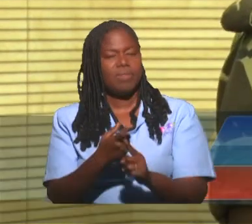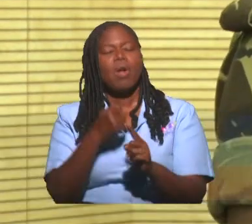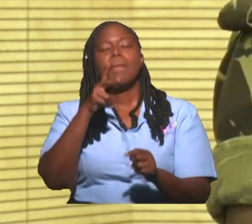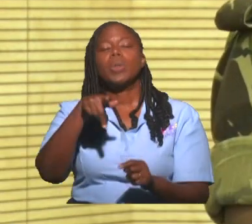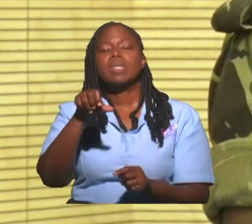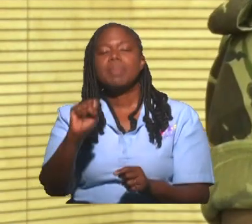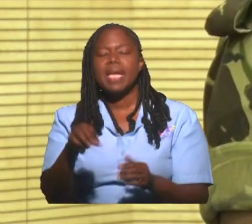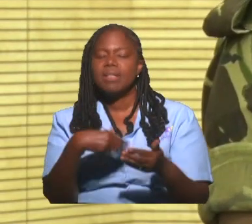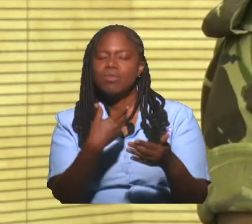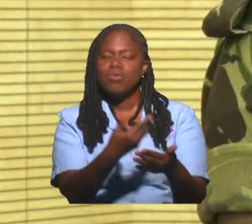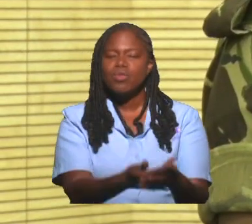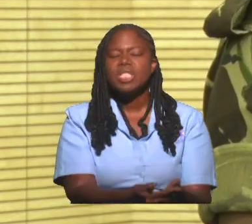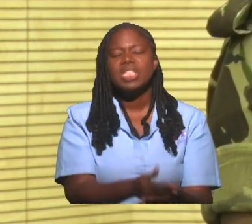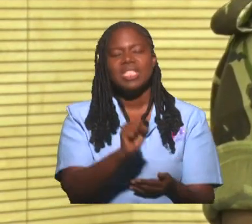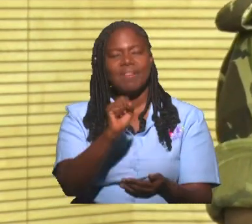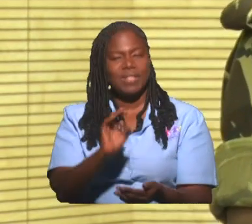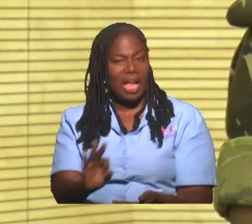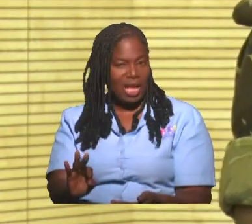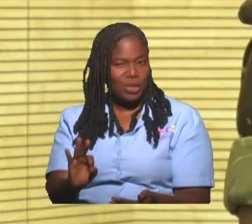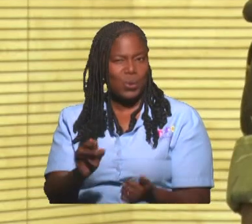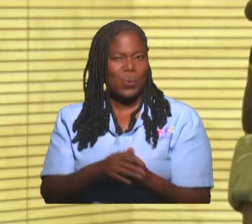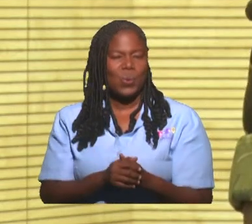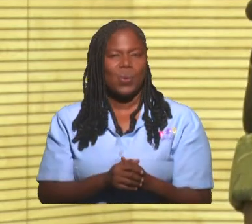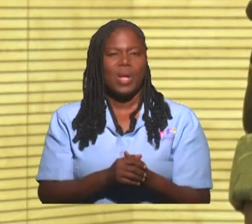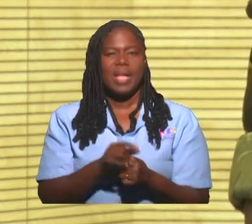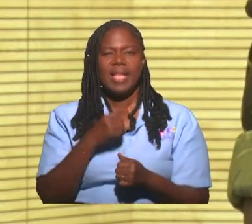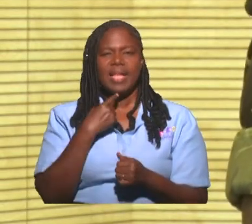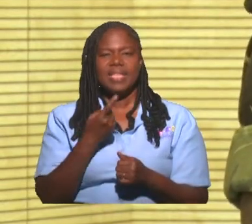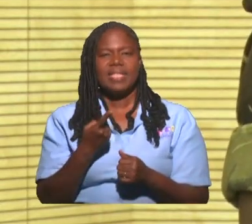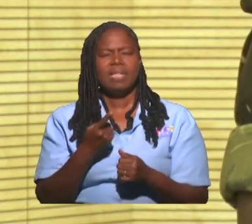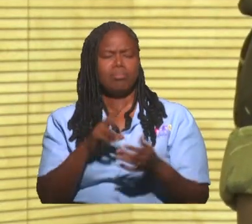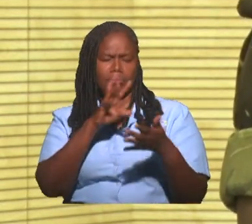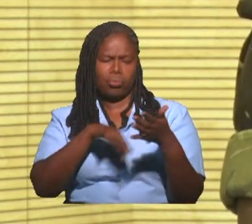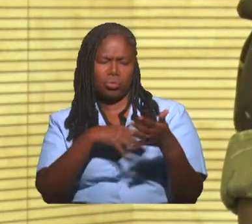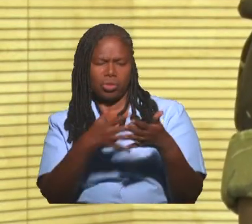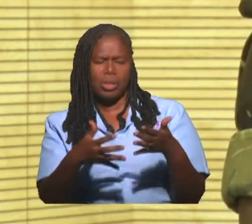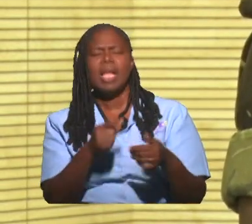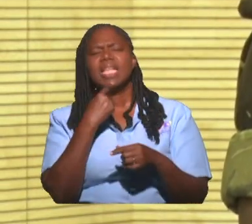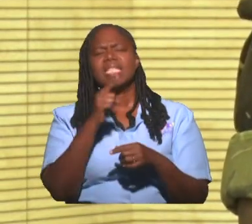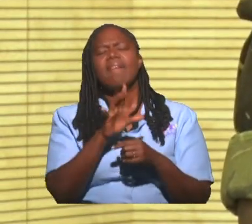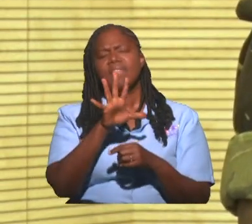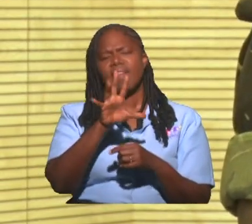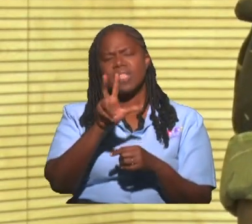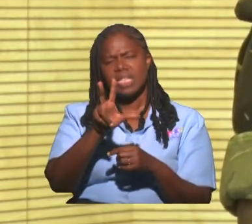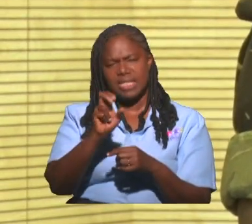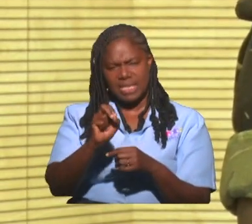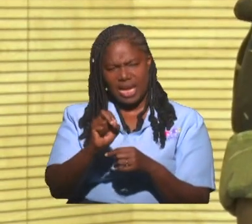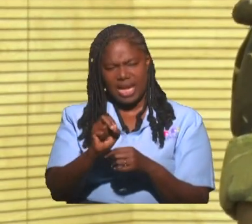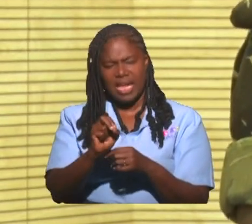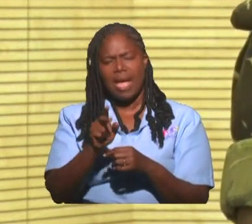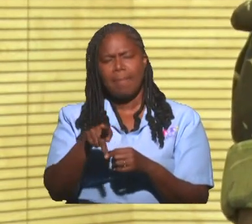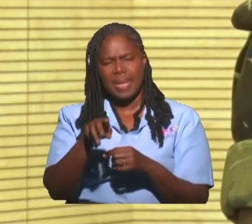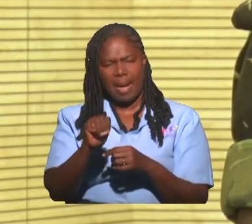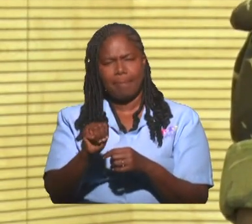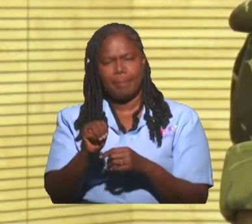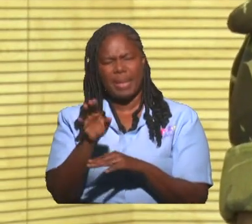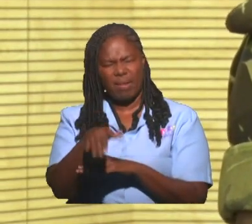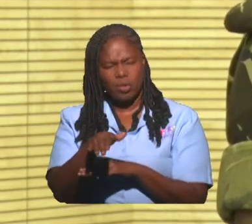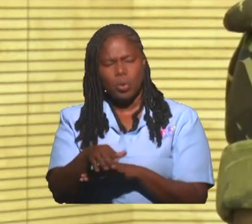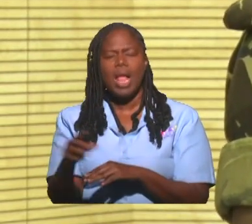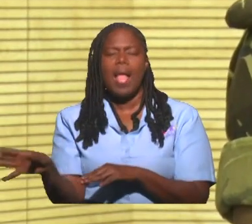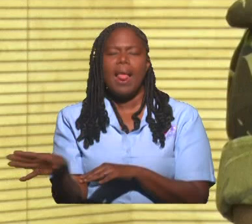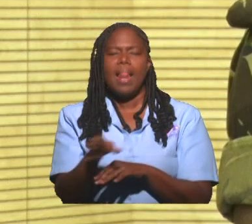San Fernando. The schedule for the water taxi is 5:30 p.m. It will leave Port of